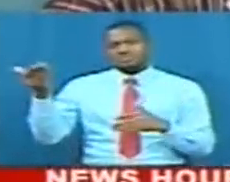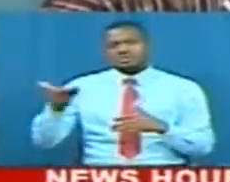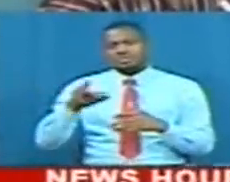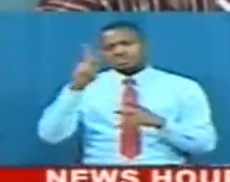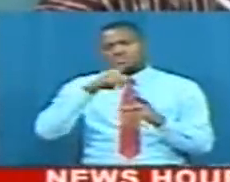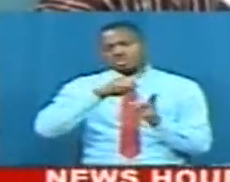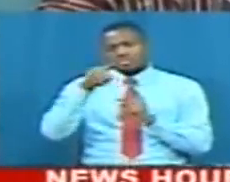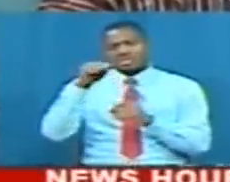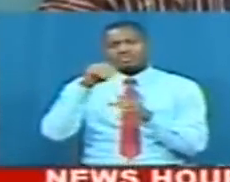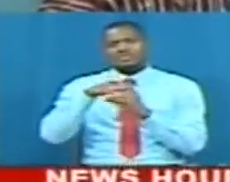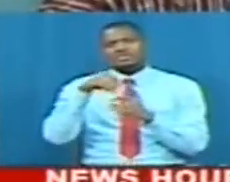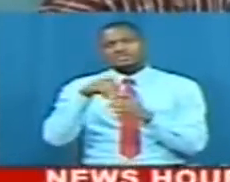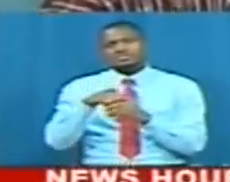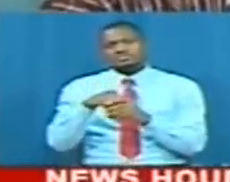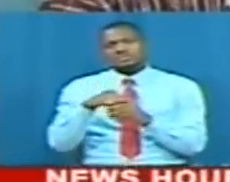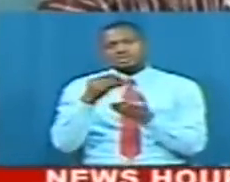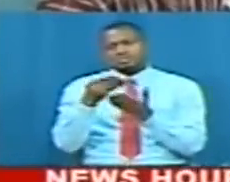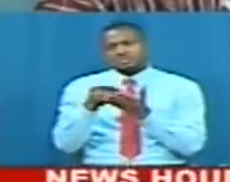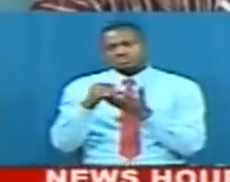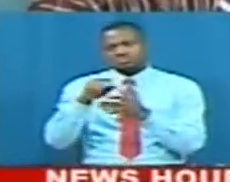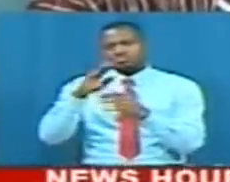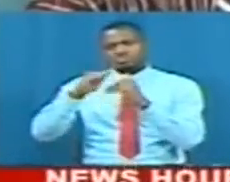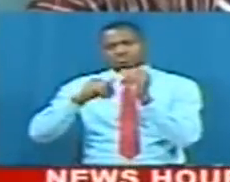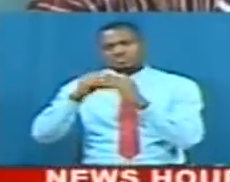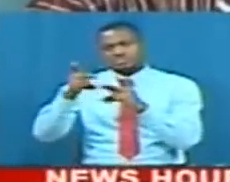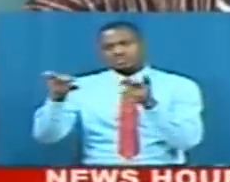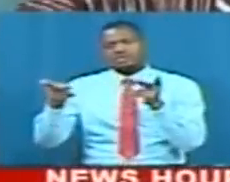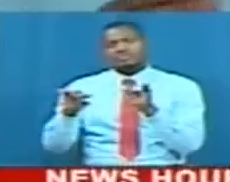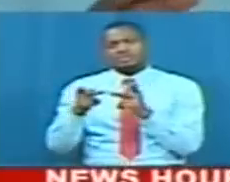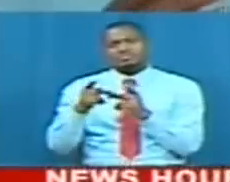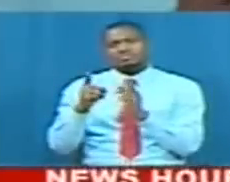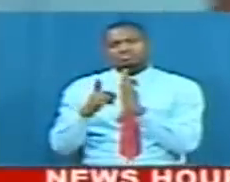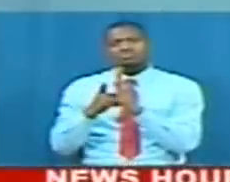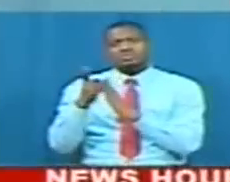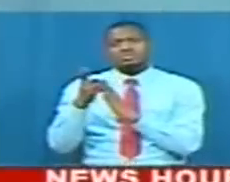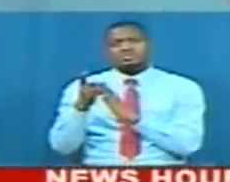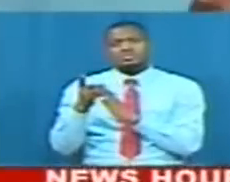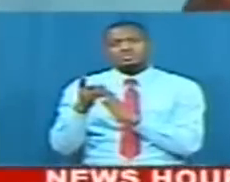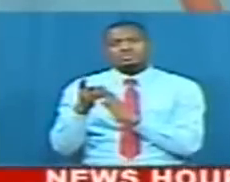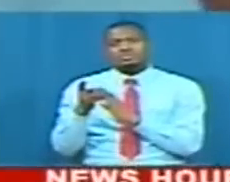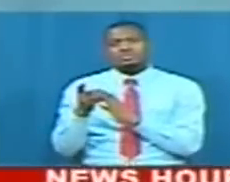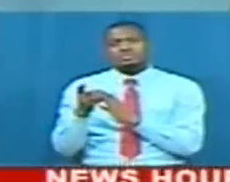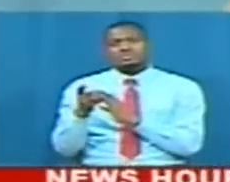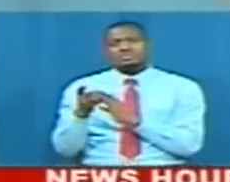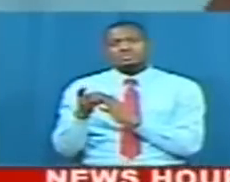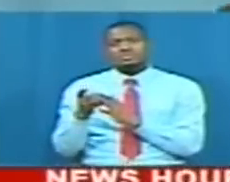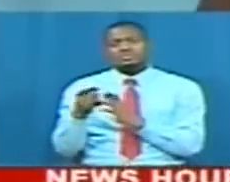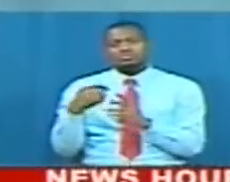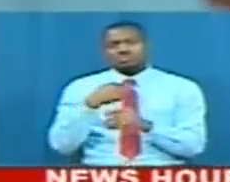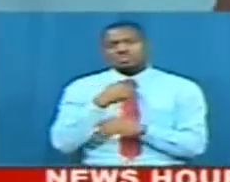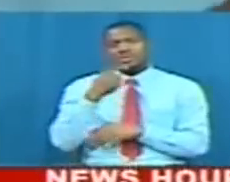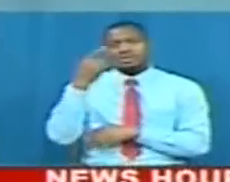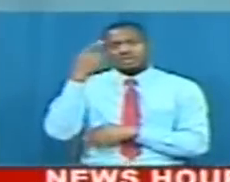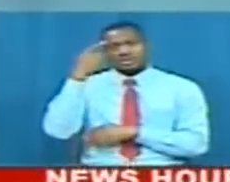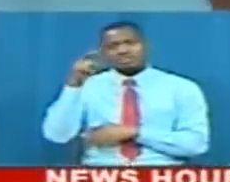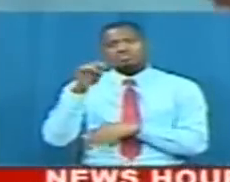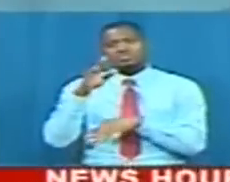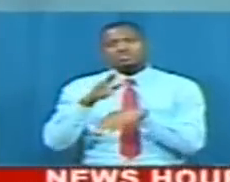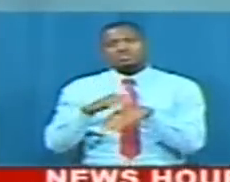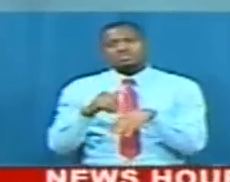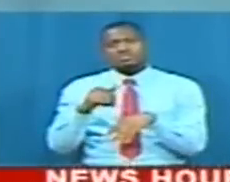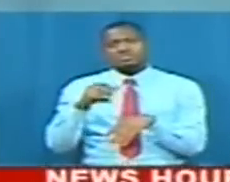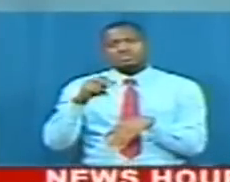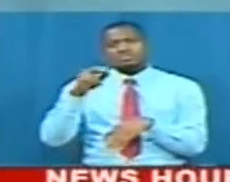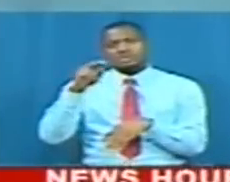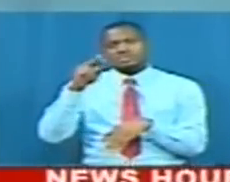and invited investors to sink their money in Bimoba land. They say they call it a national, but we think it should